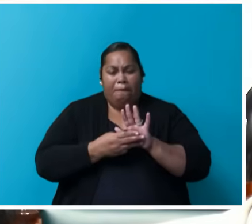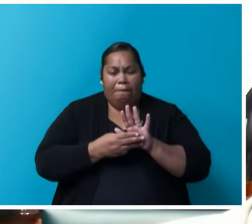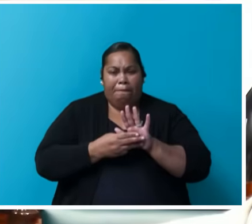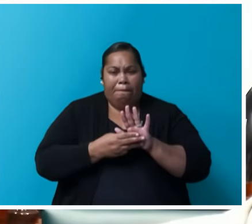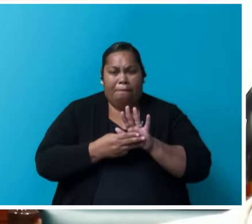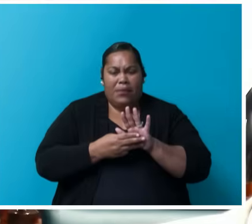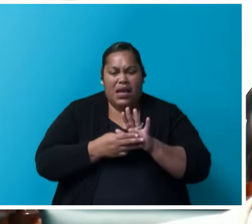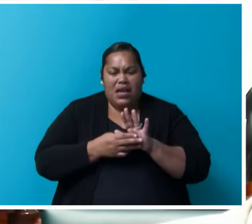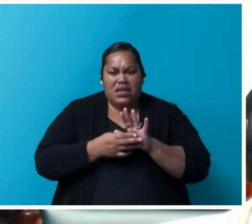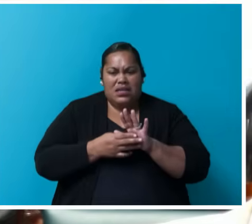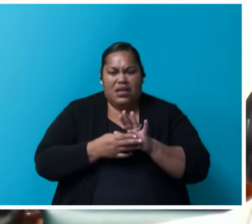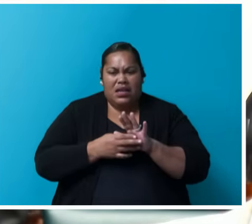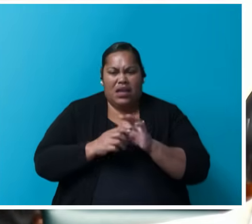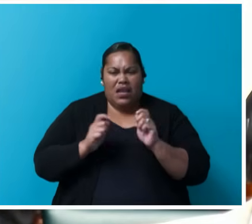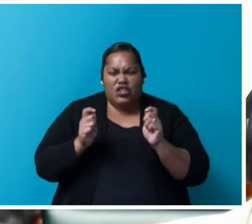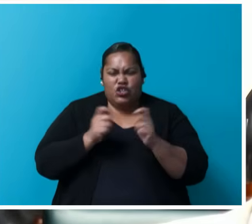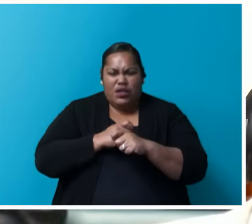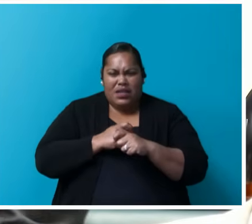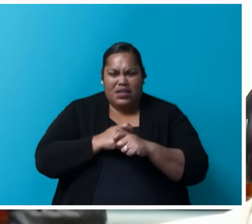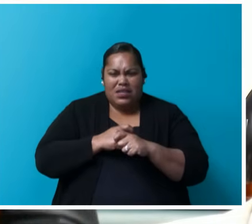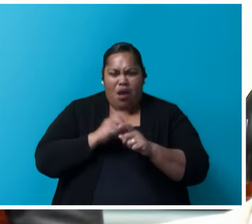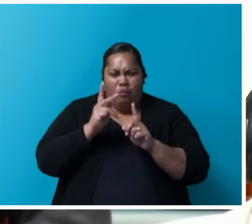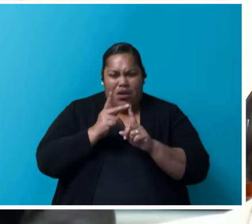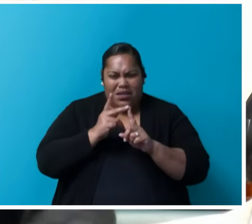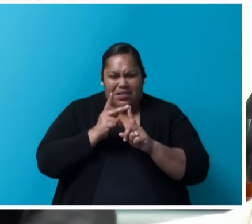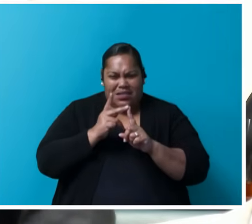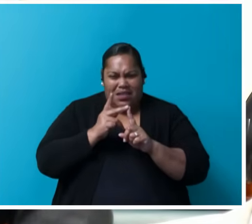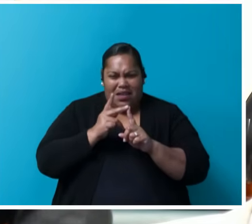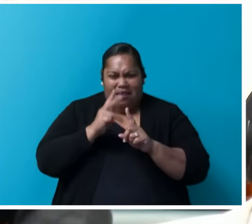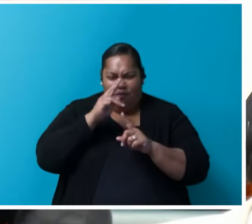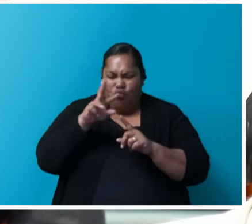has changed the landscape, the political landscape of this country.